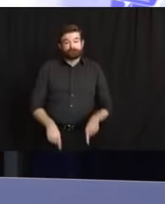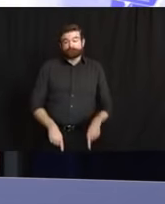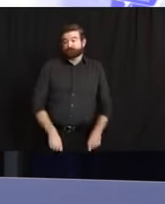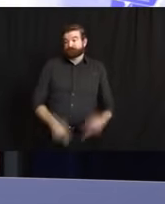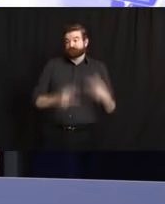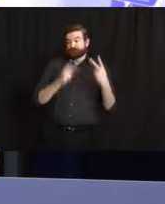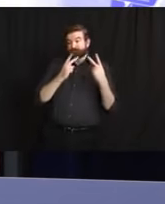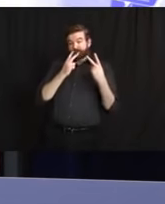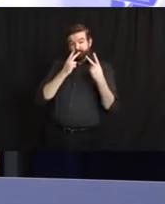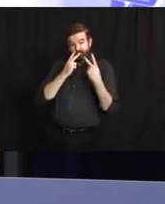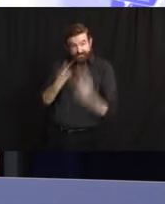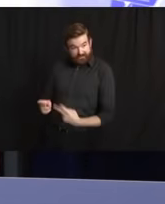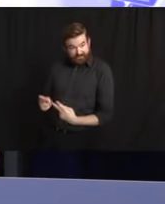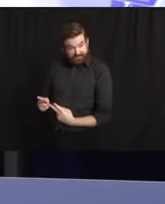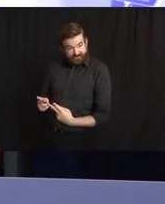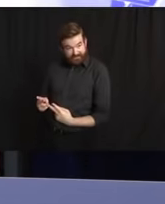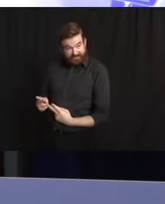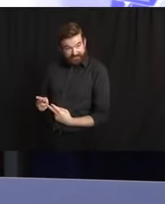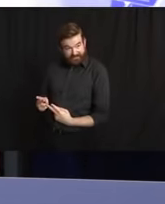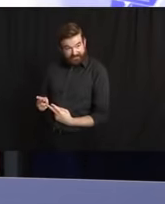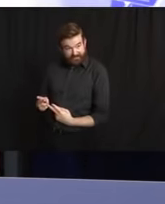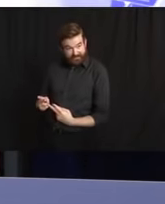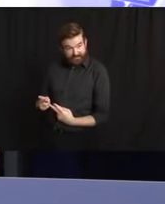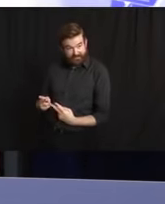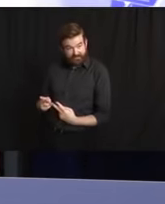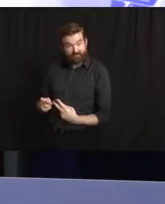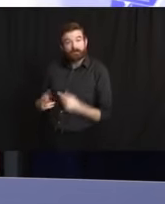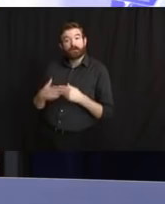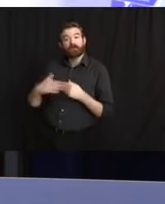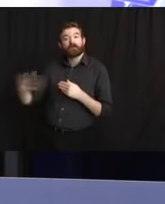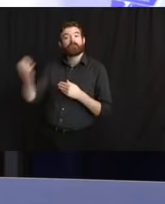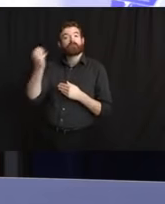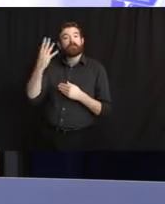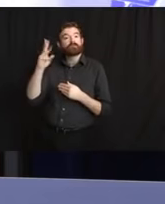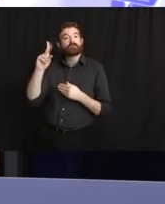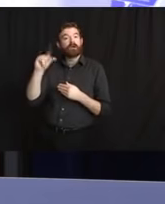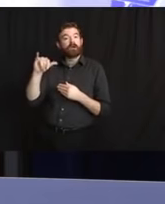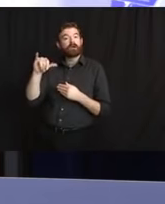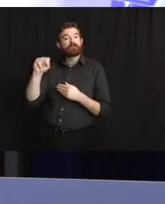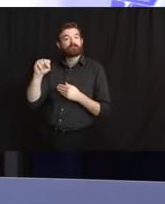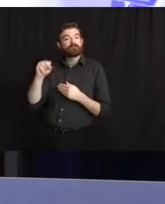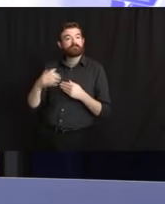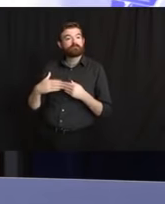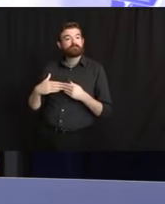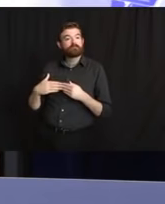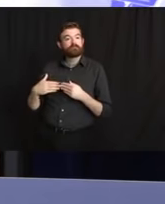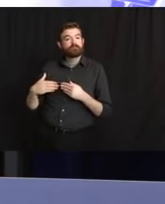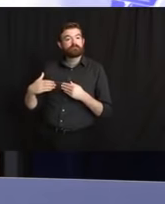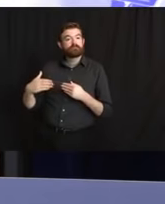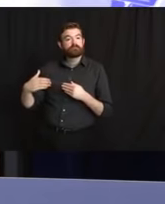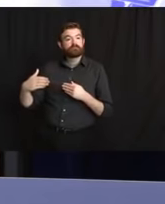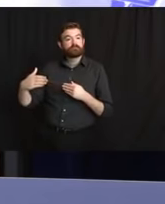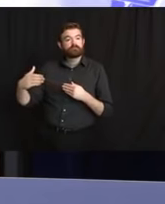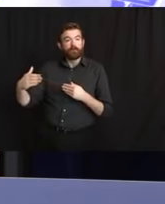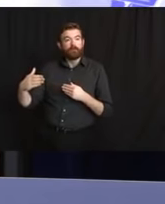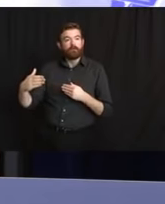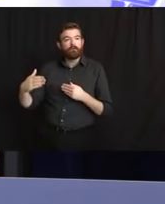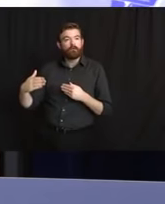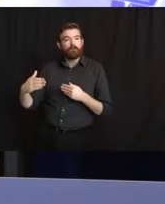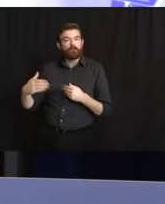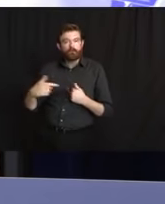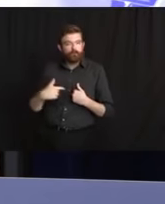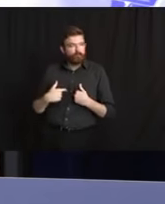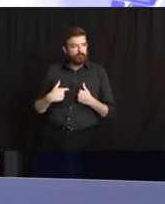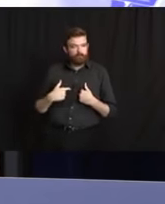symptoms within 14 days of visiting. At least 24 hours before they begin outdoor visitation, facilities